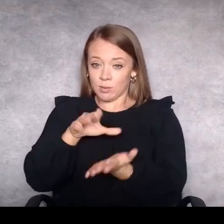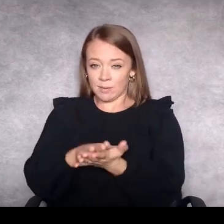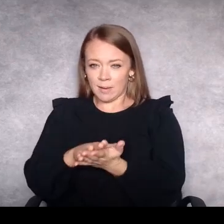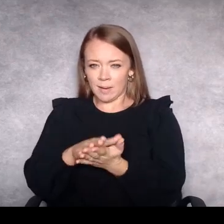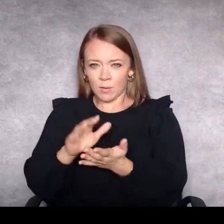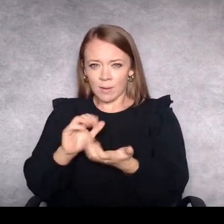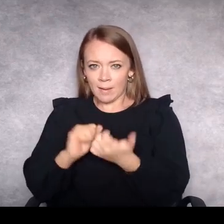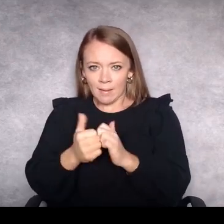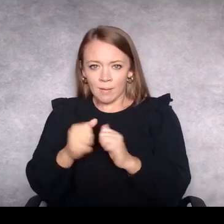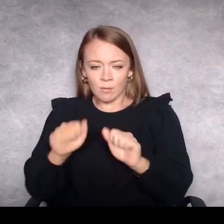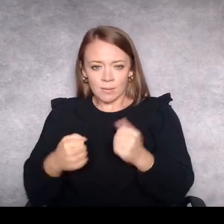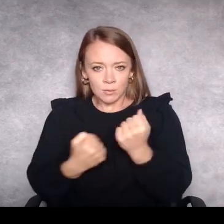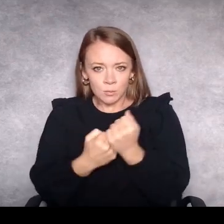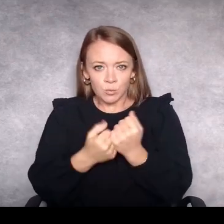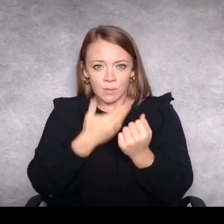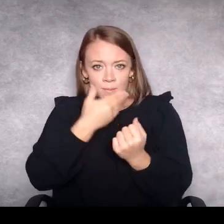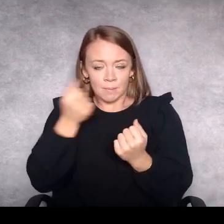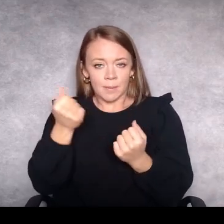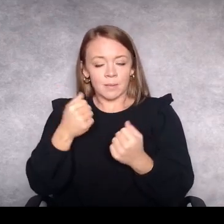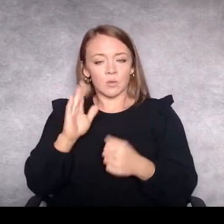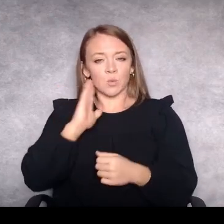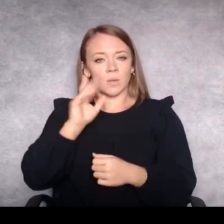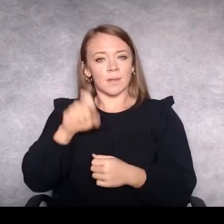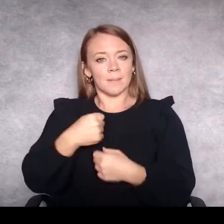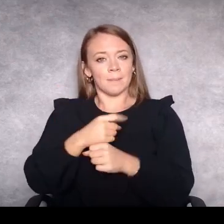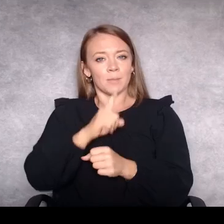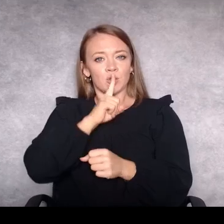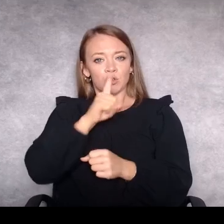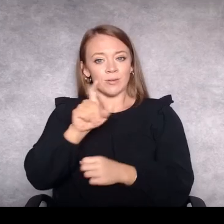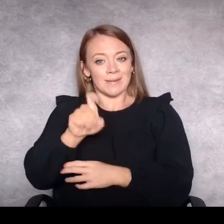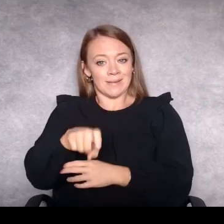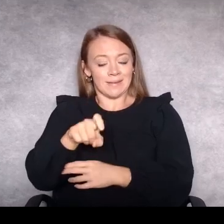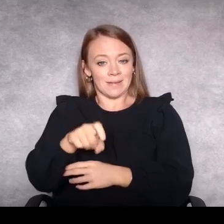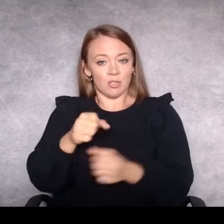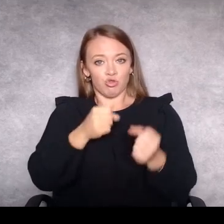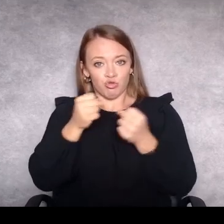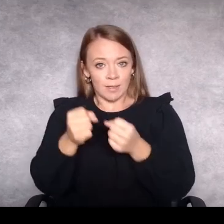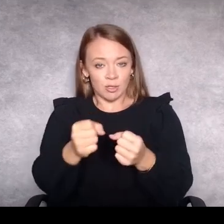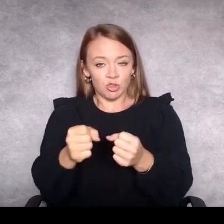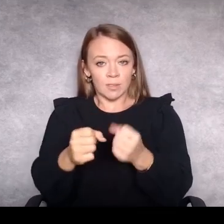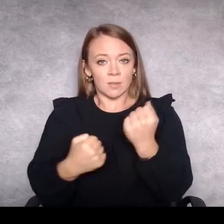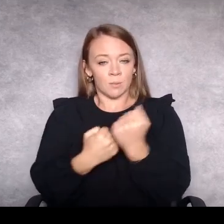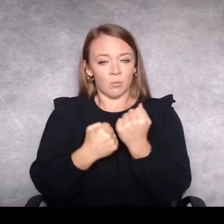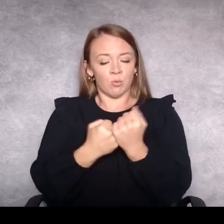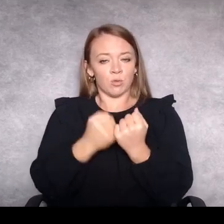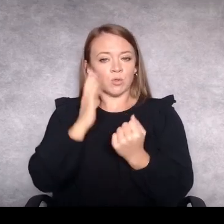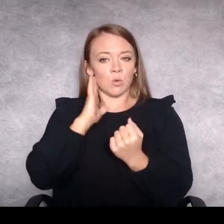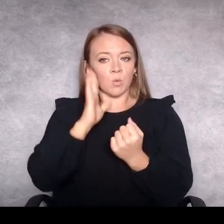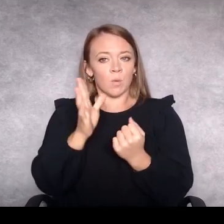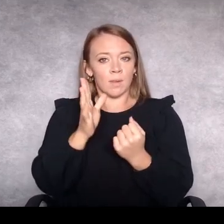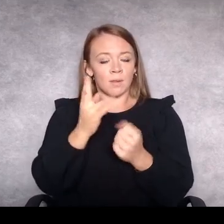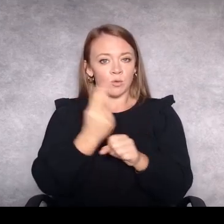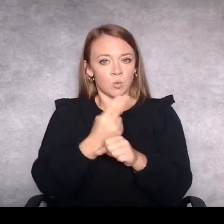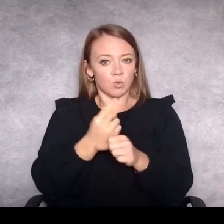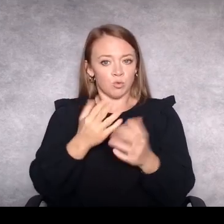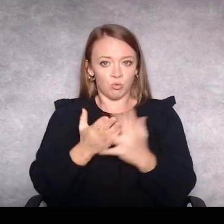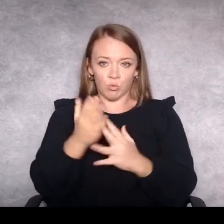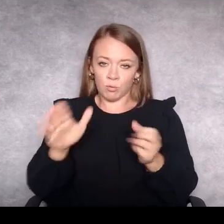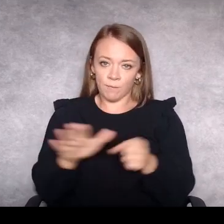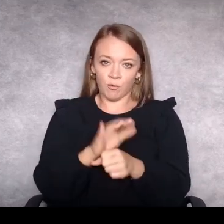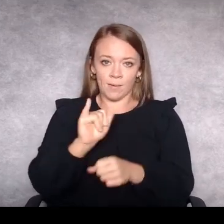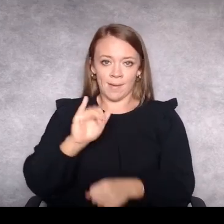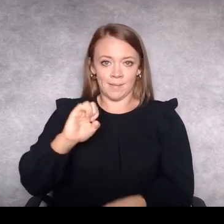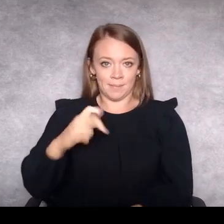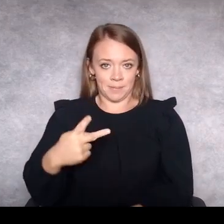needed, the ARC would then need to ensure the needs, strategies, and supports are connected throughout the